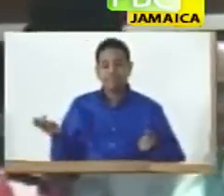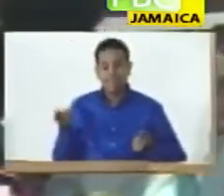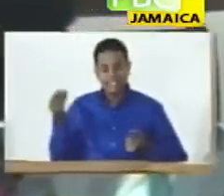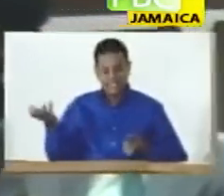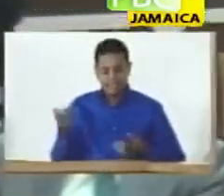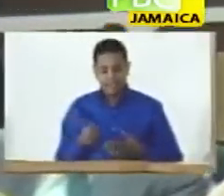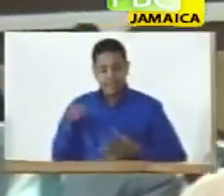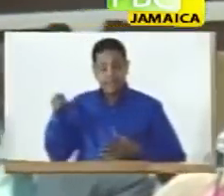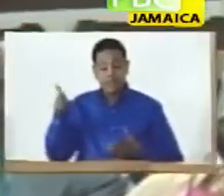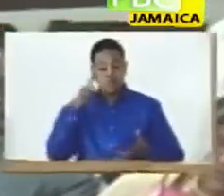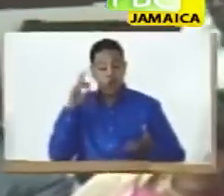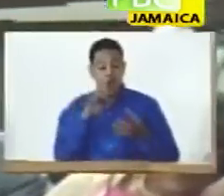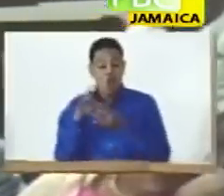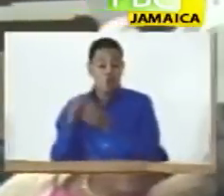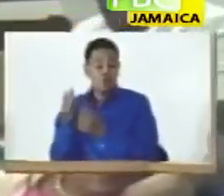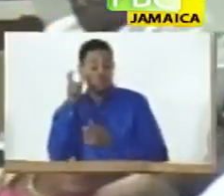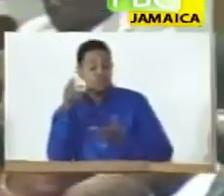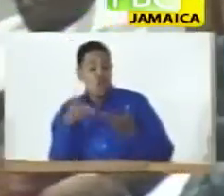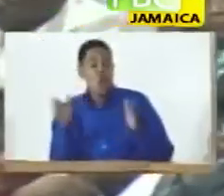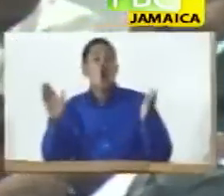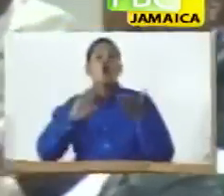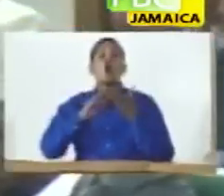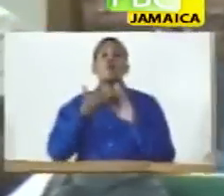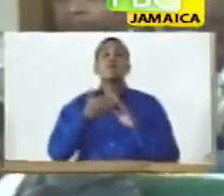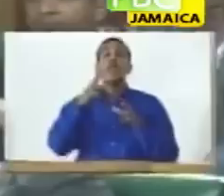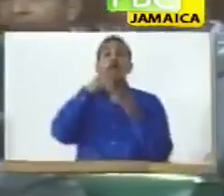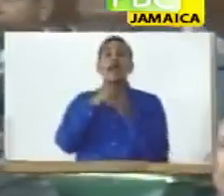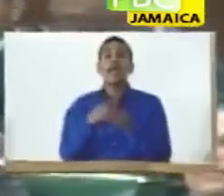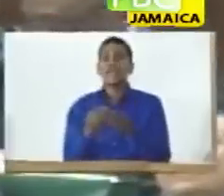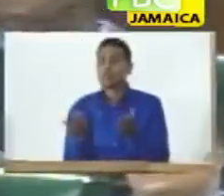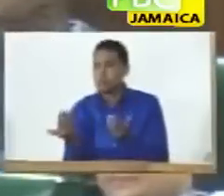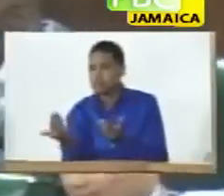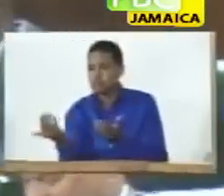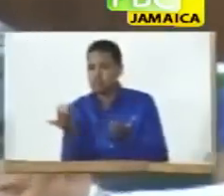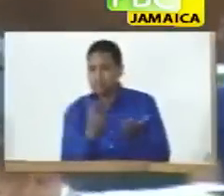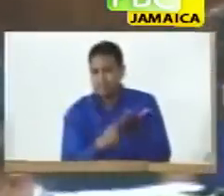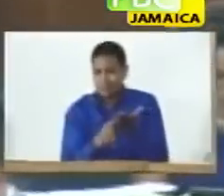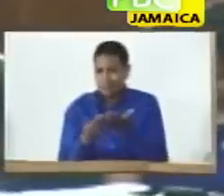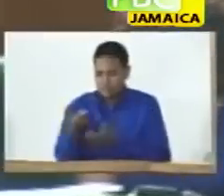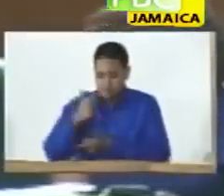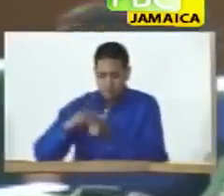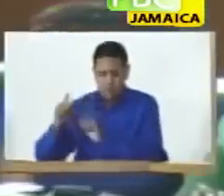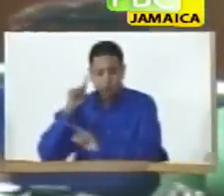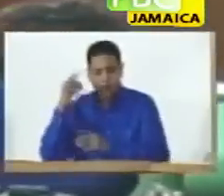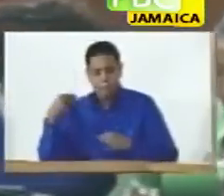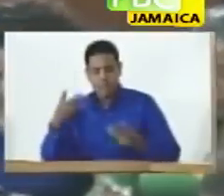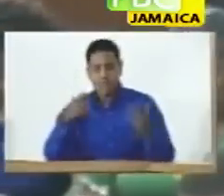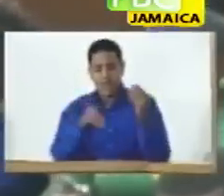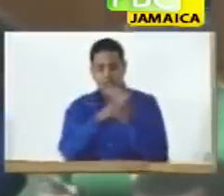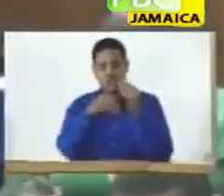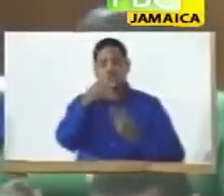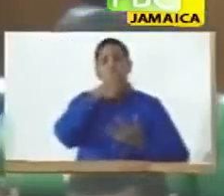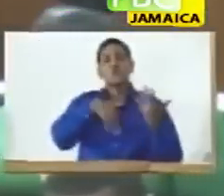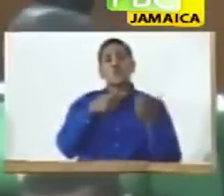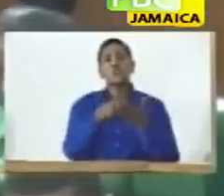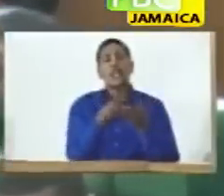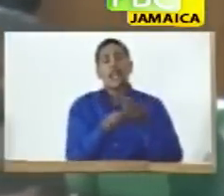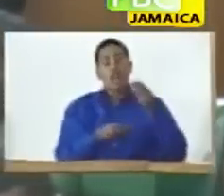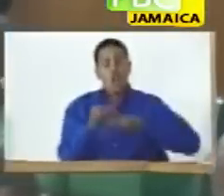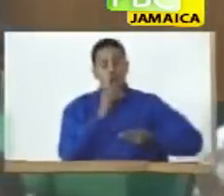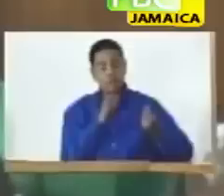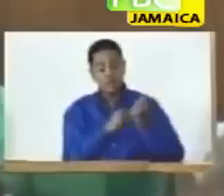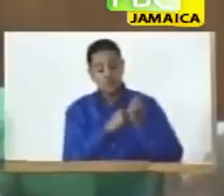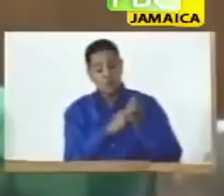This, along with the recently launched Community Engagement Series, will provide additional social and economic